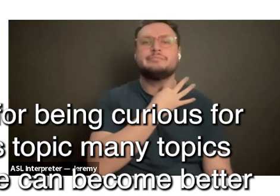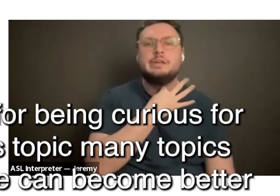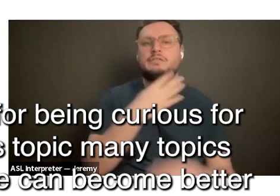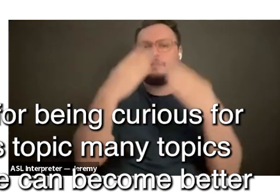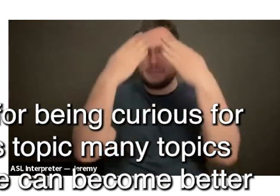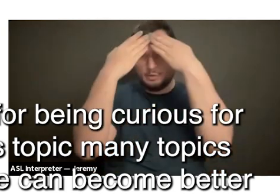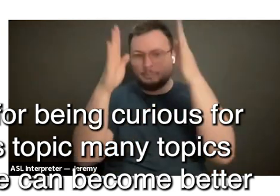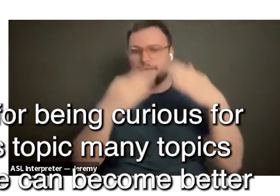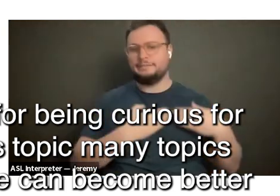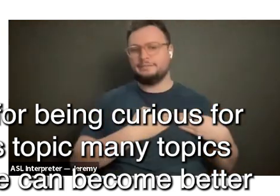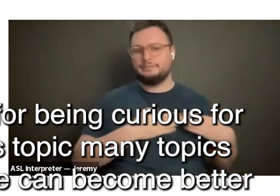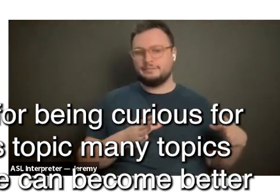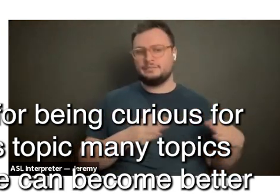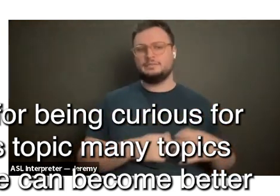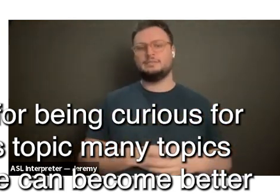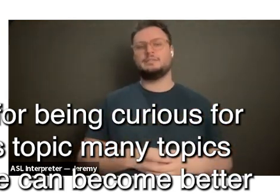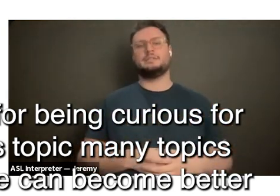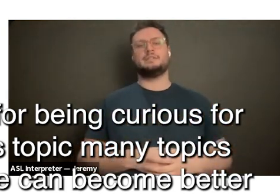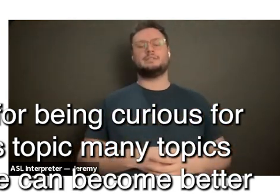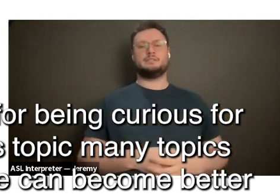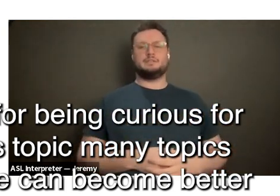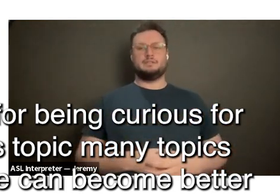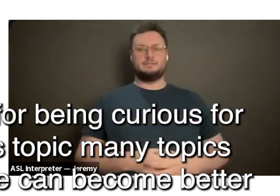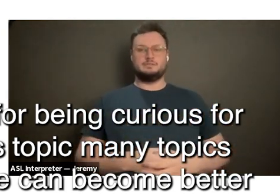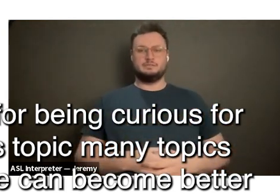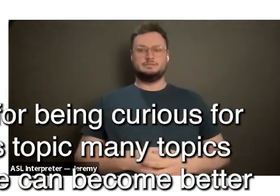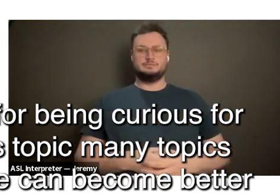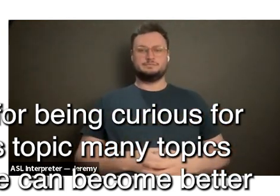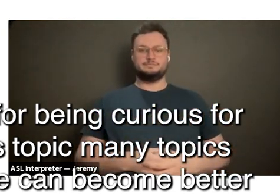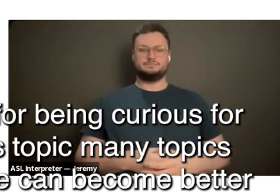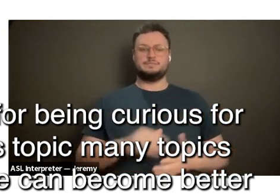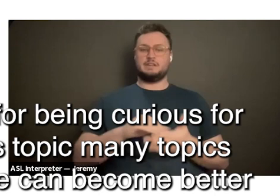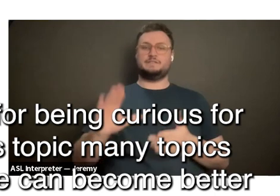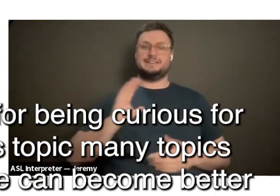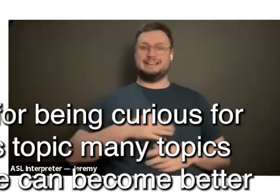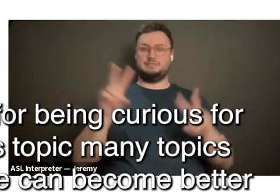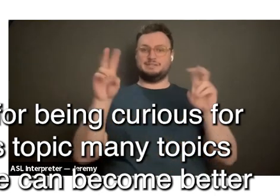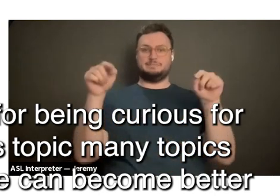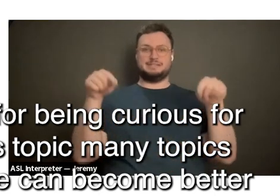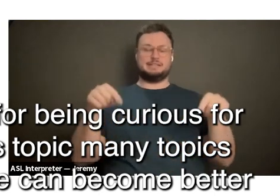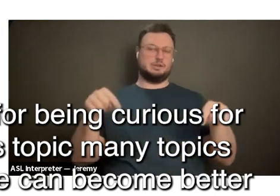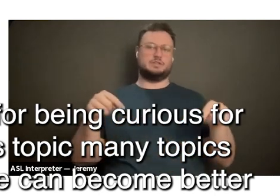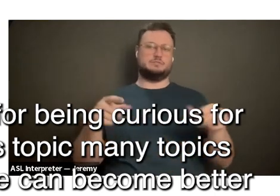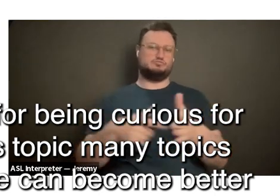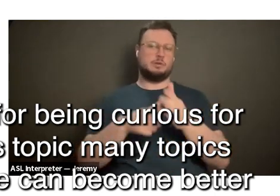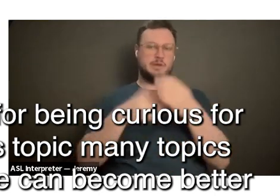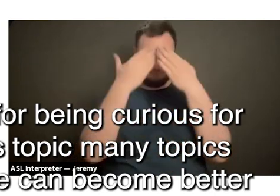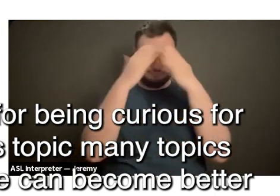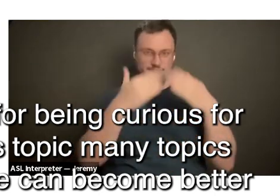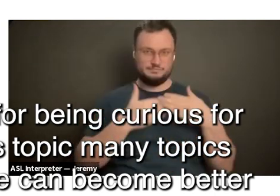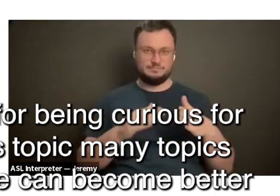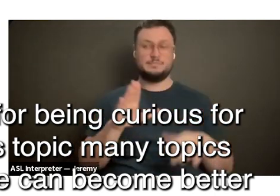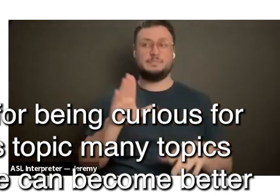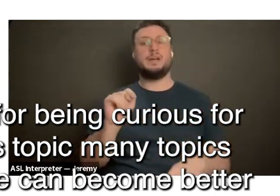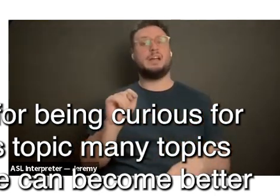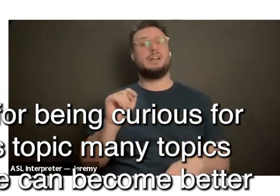mind and hearts towards this topic, many topics that we introduce at Slow Factory. And that's how we can become better advocates towards